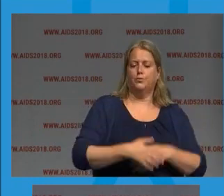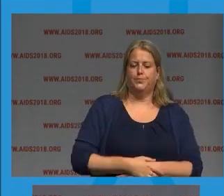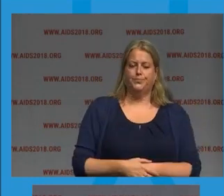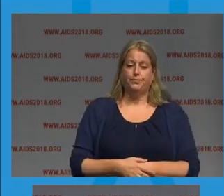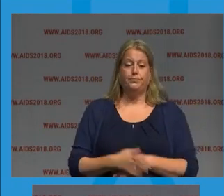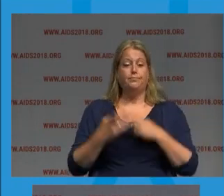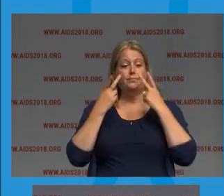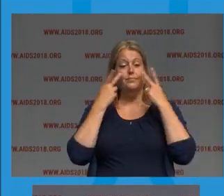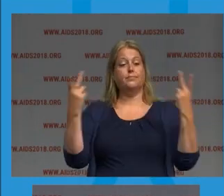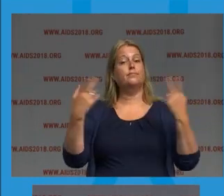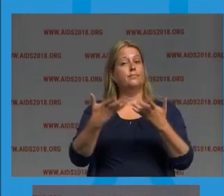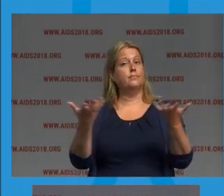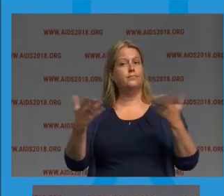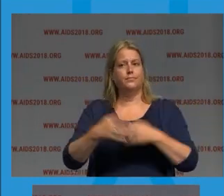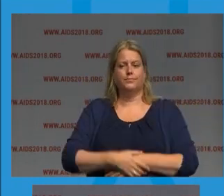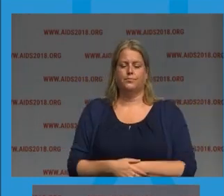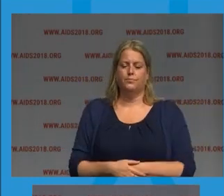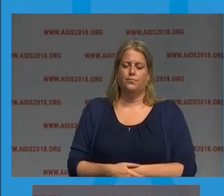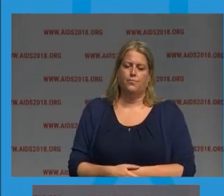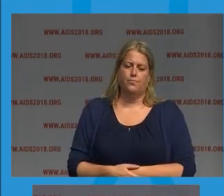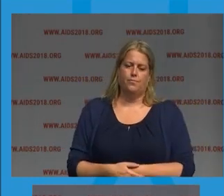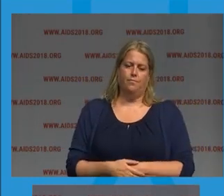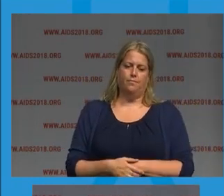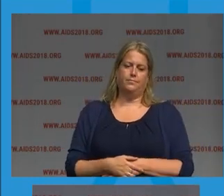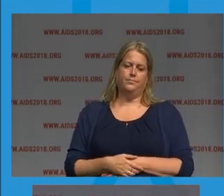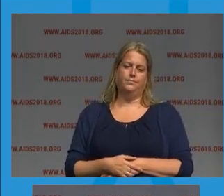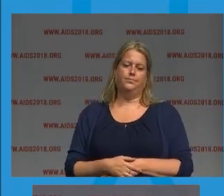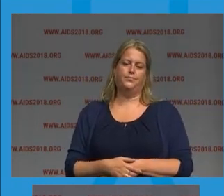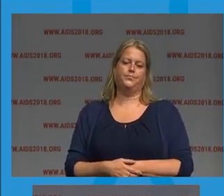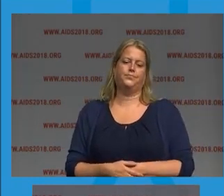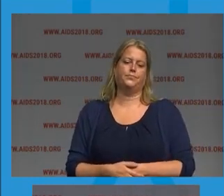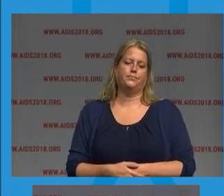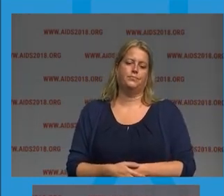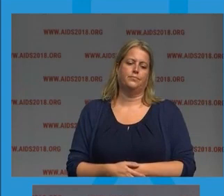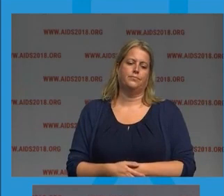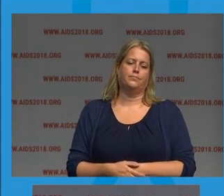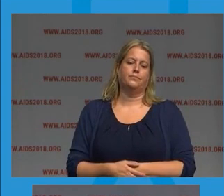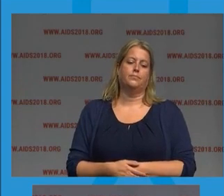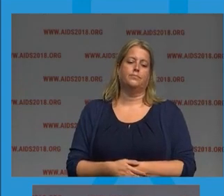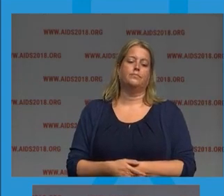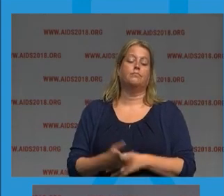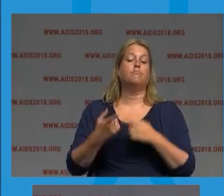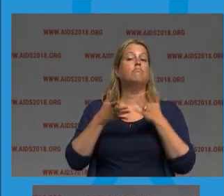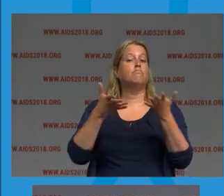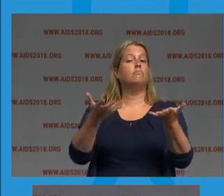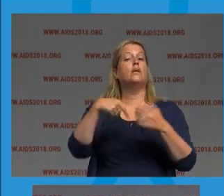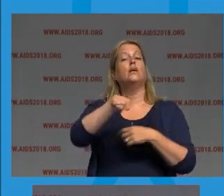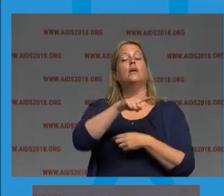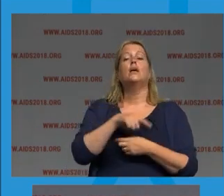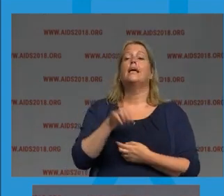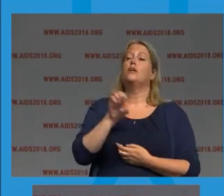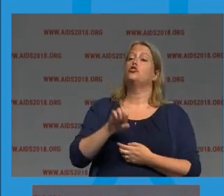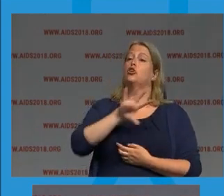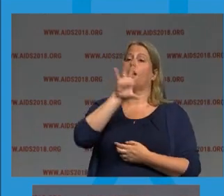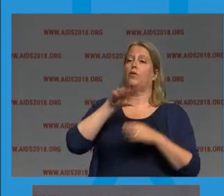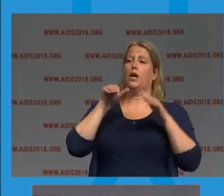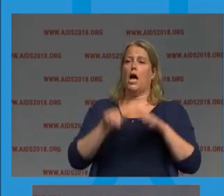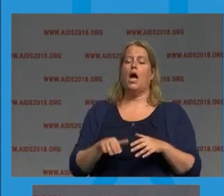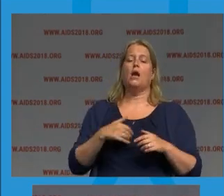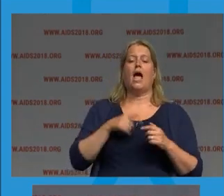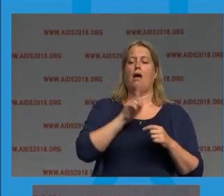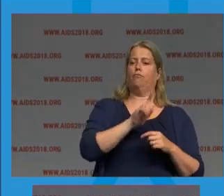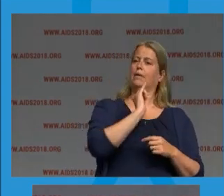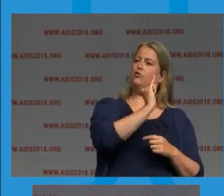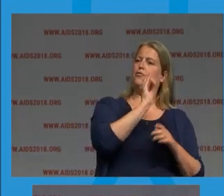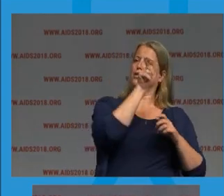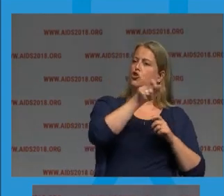of HIV, prevalent HIV infections among adolescent girls and young women across Southern and Eastern Africa, there are individual determinants, including alcohol and